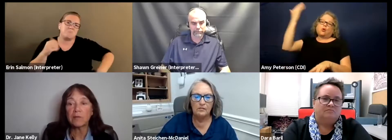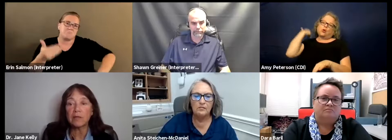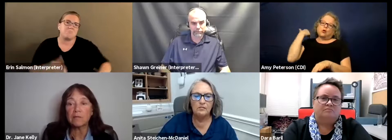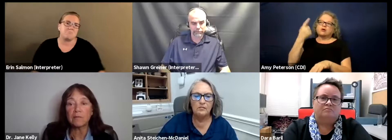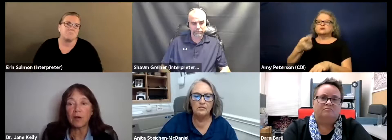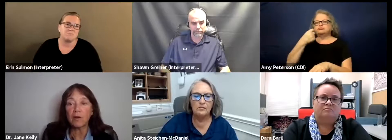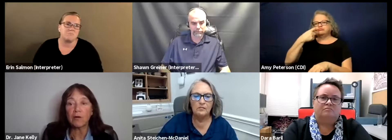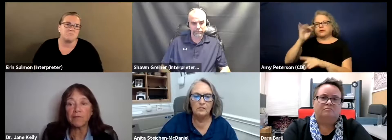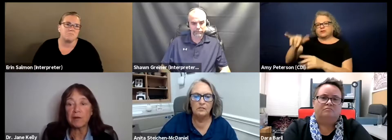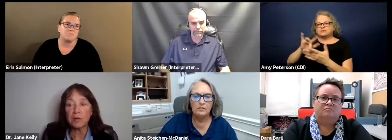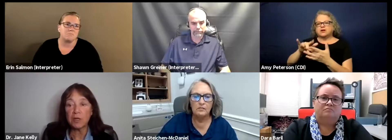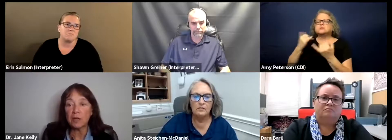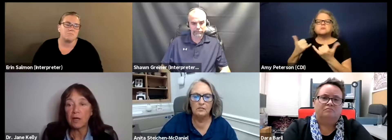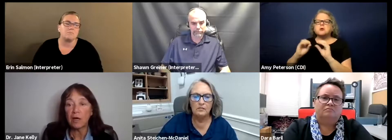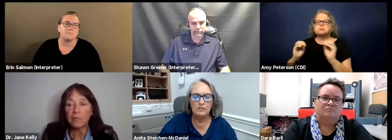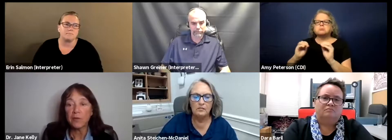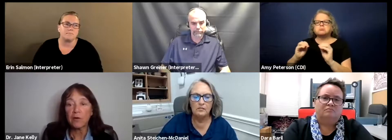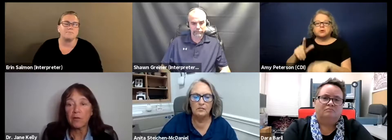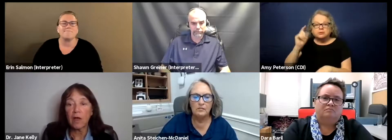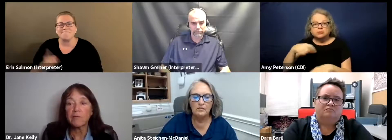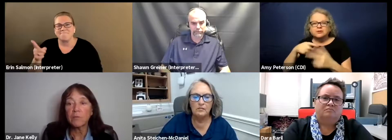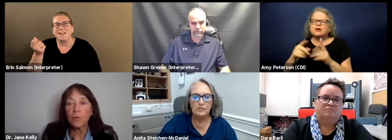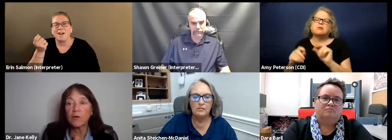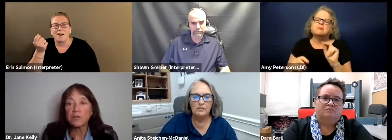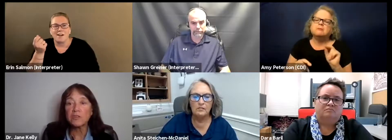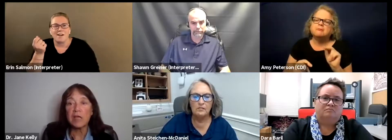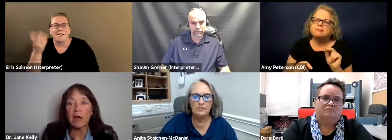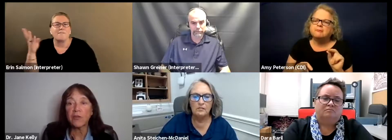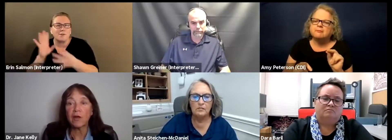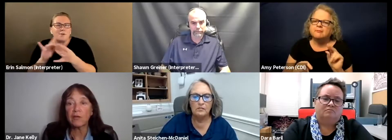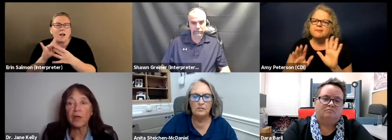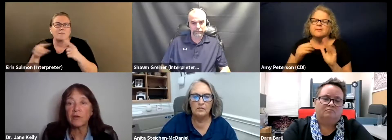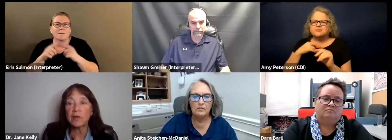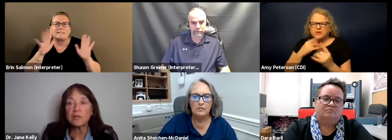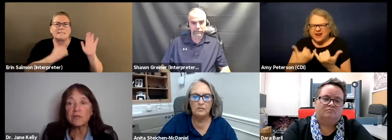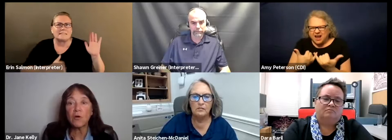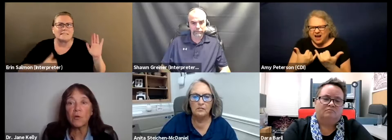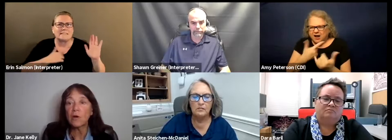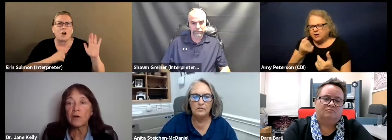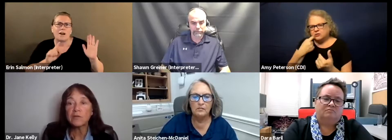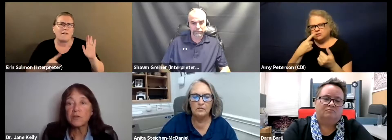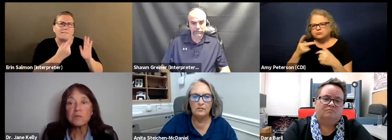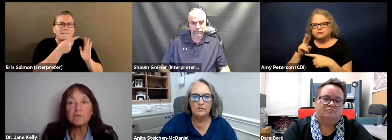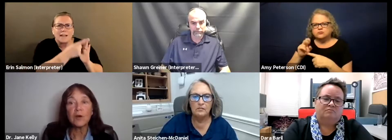about offending me. There are a lot of important questions out there. Then there's